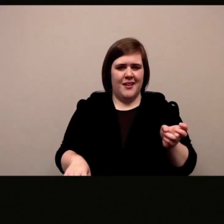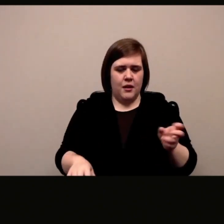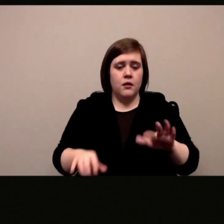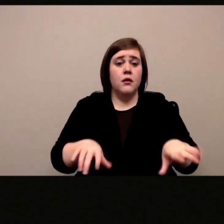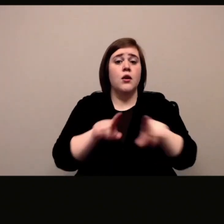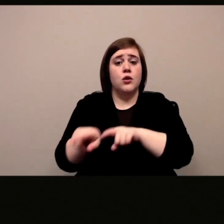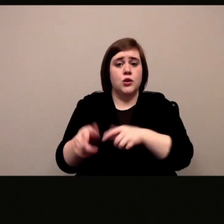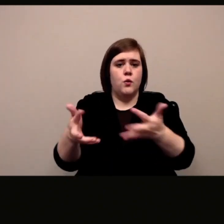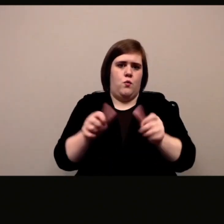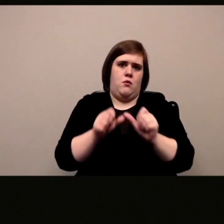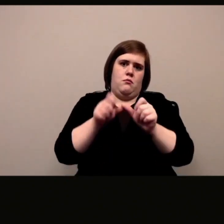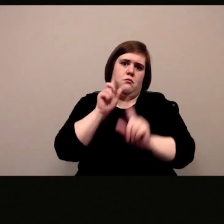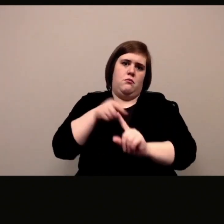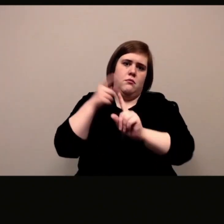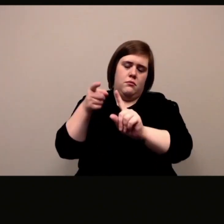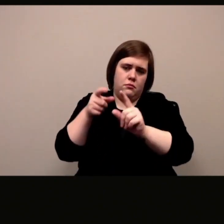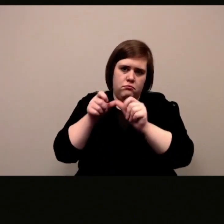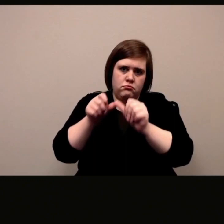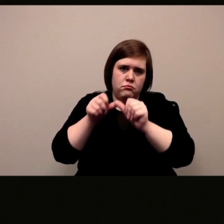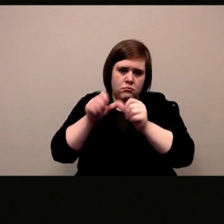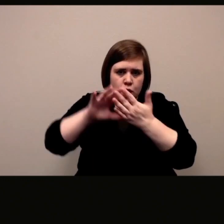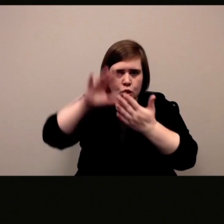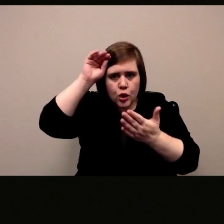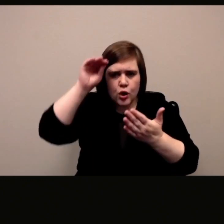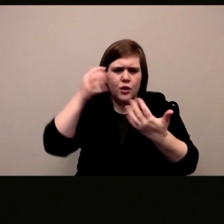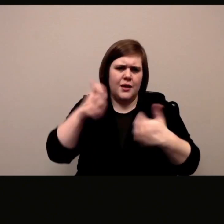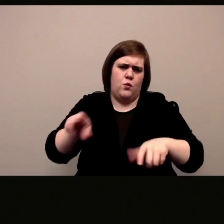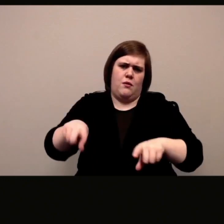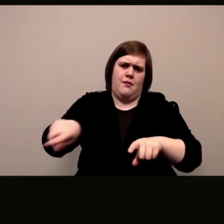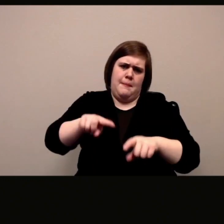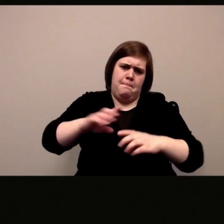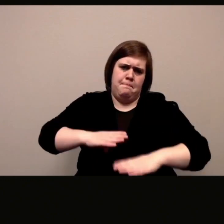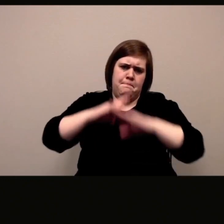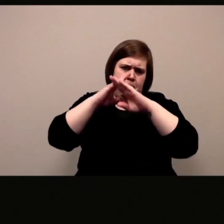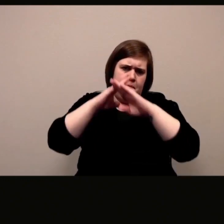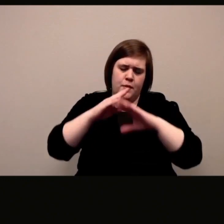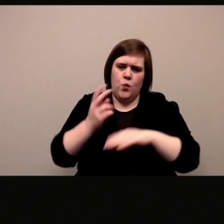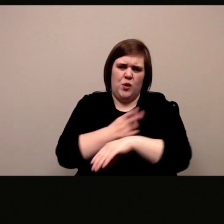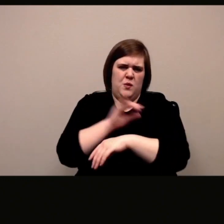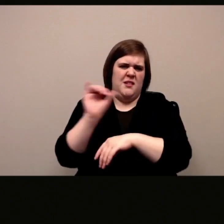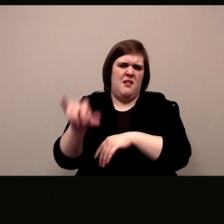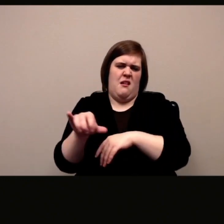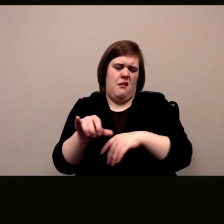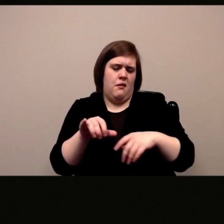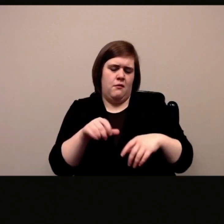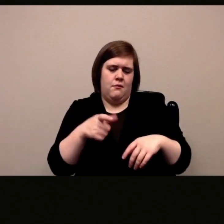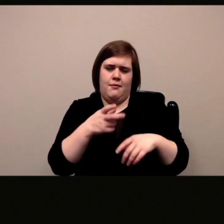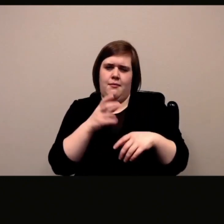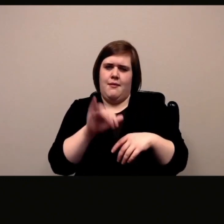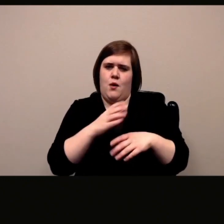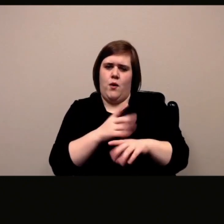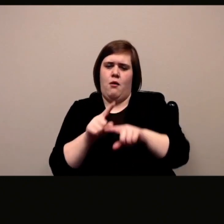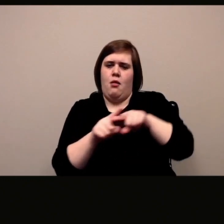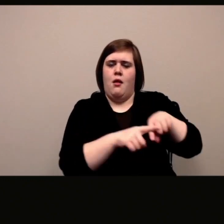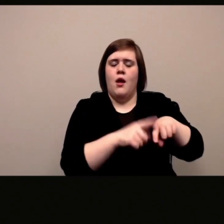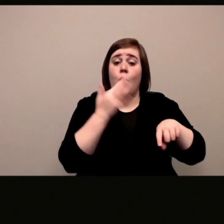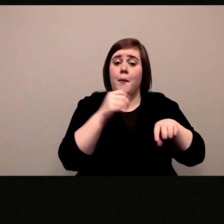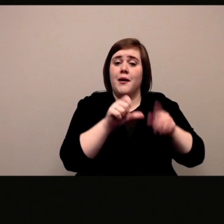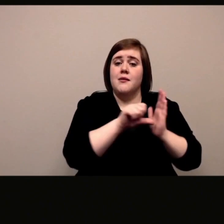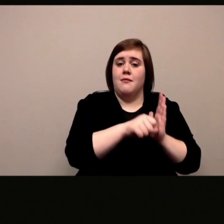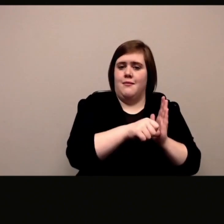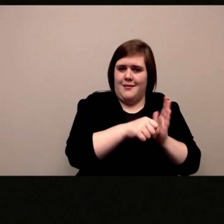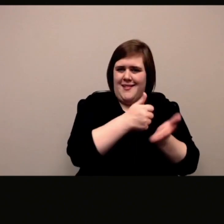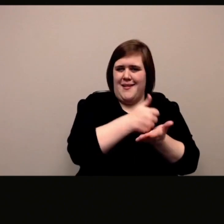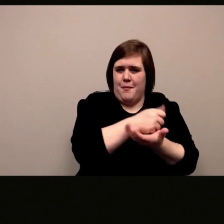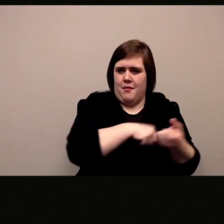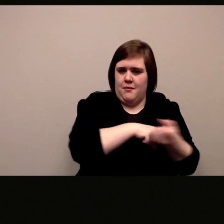to continue that learning. I don't want to hinder them as well. So I use them that way, and when at some point, because it reinforces learning, but I don't